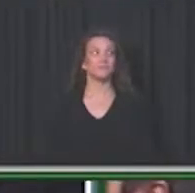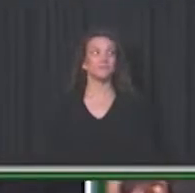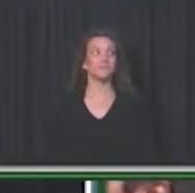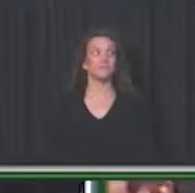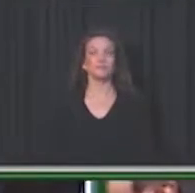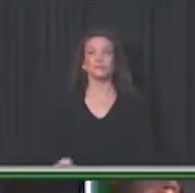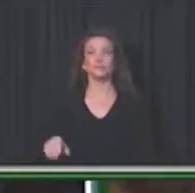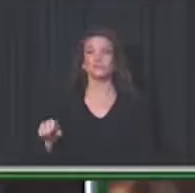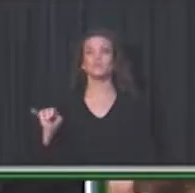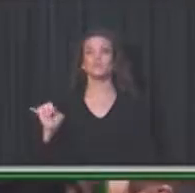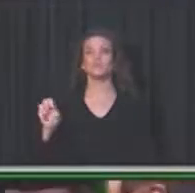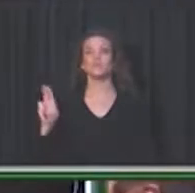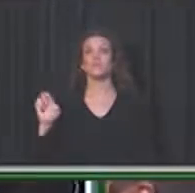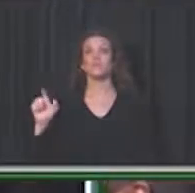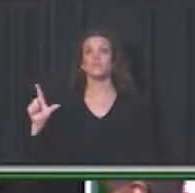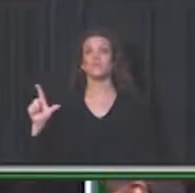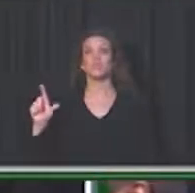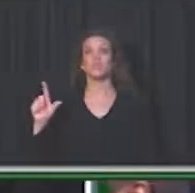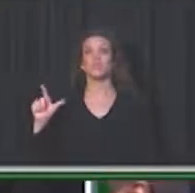Ruel Ilagan.